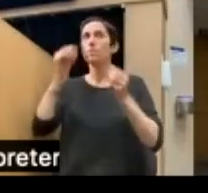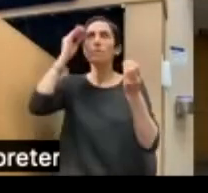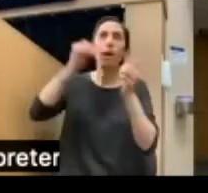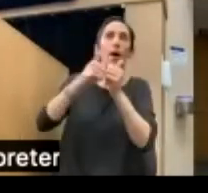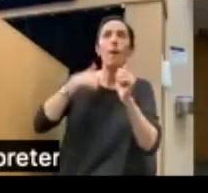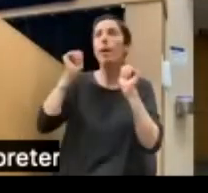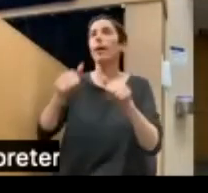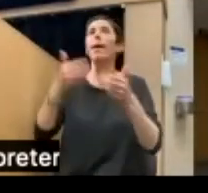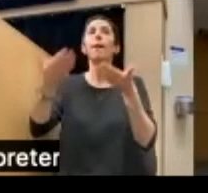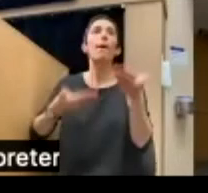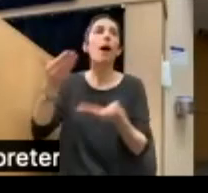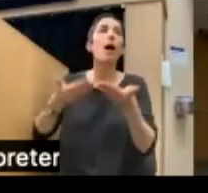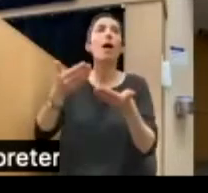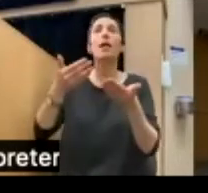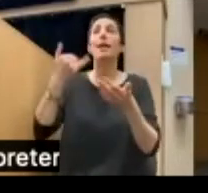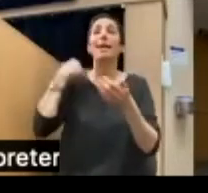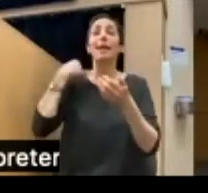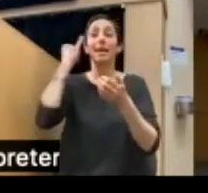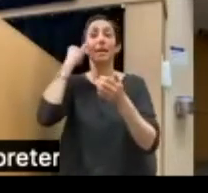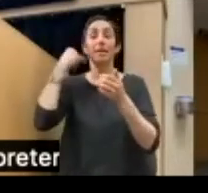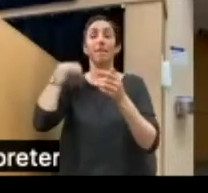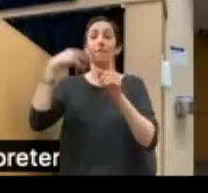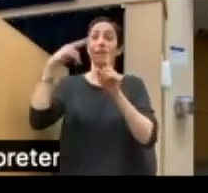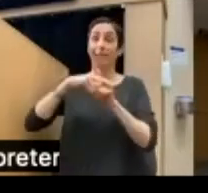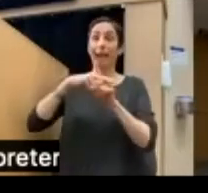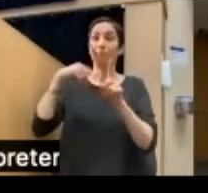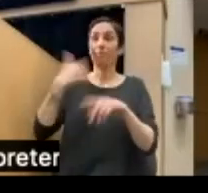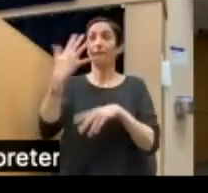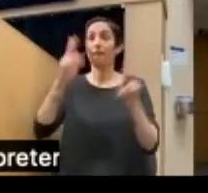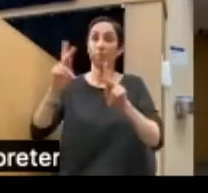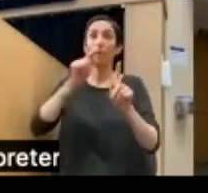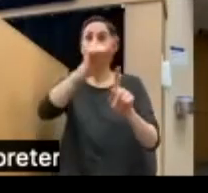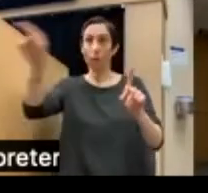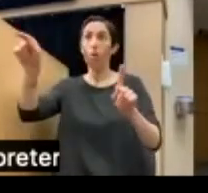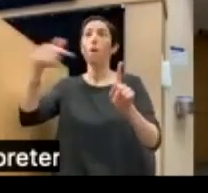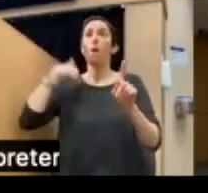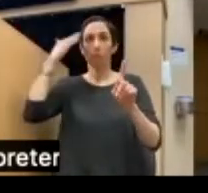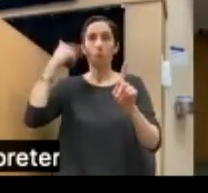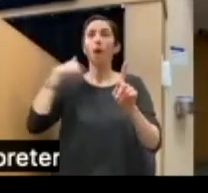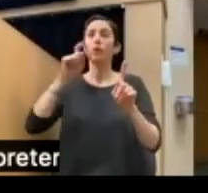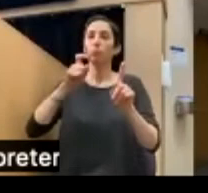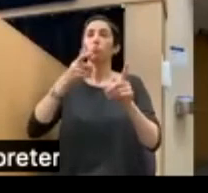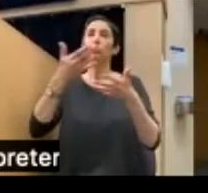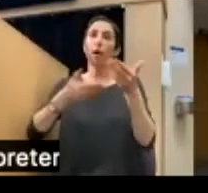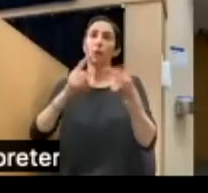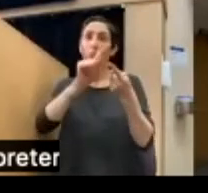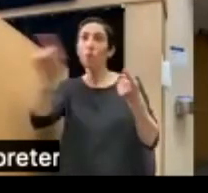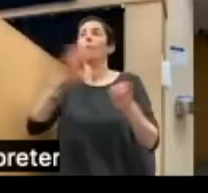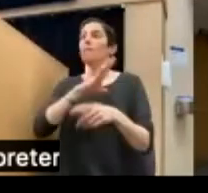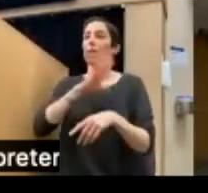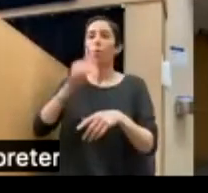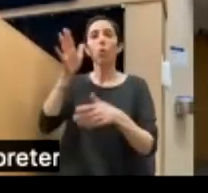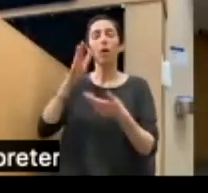something kind, that also boosts morale in workplaces as well and makes people feel more connected and supported as well. And it's